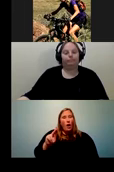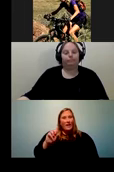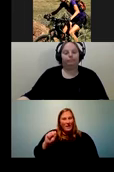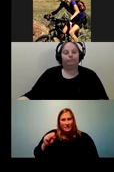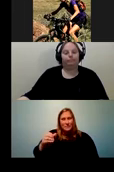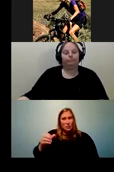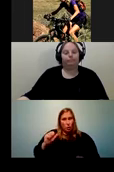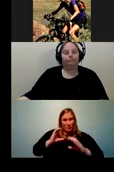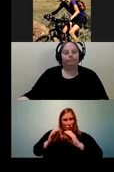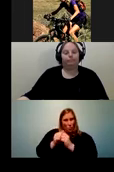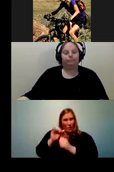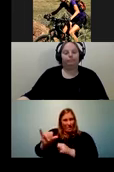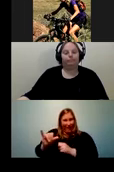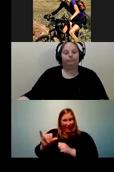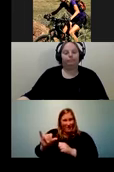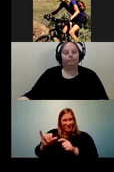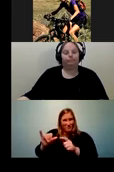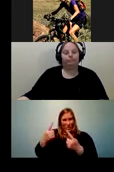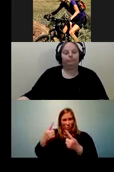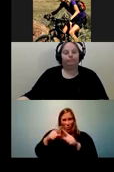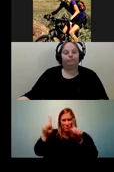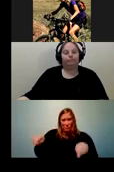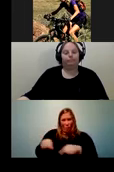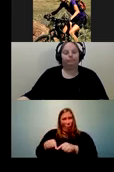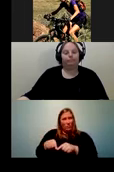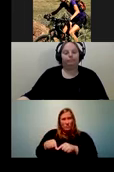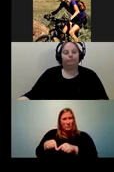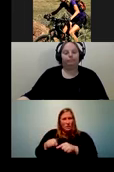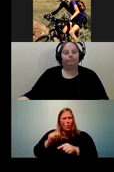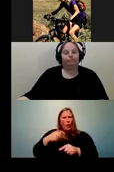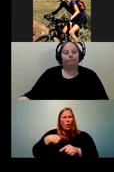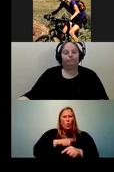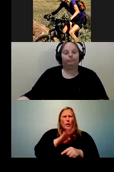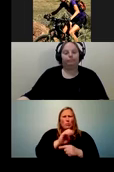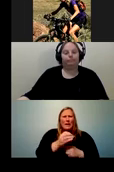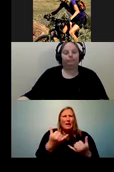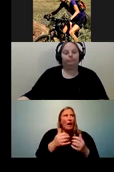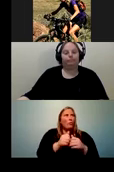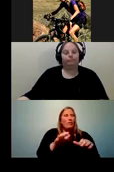be today with science without him, right?